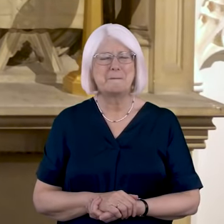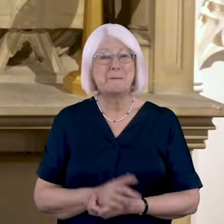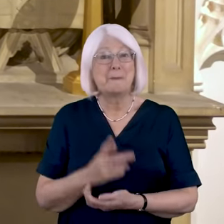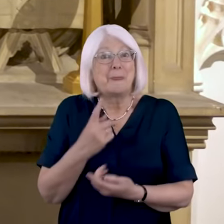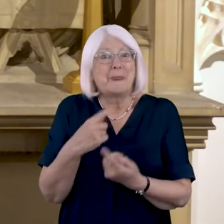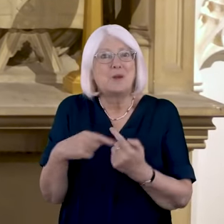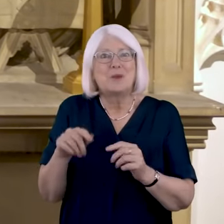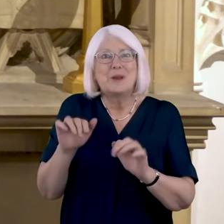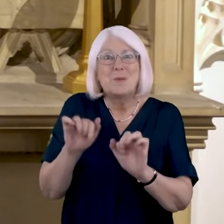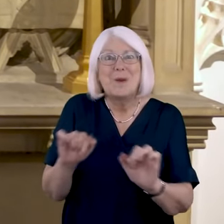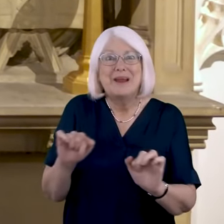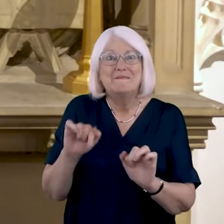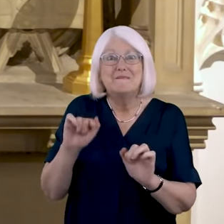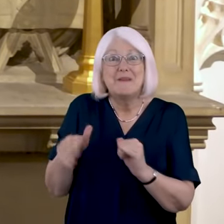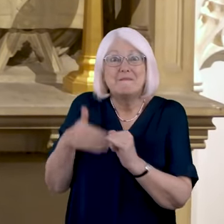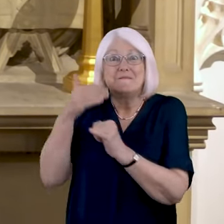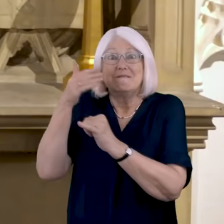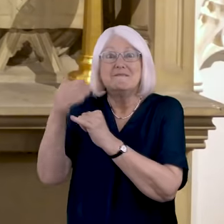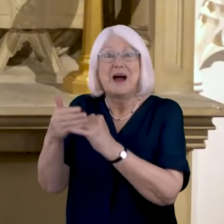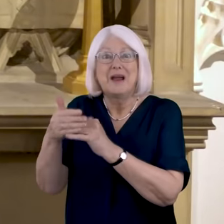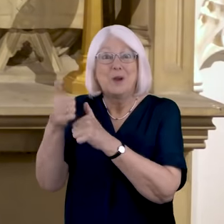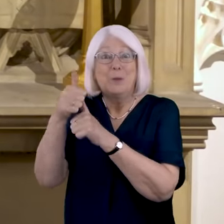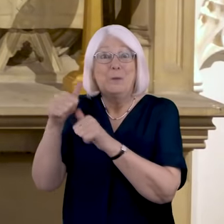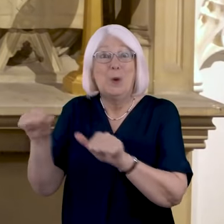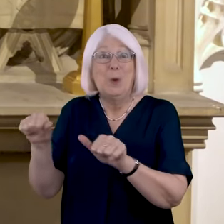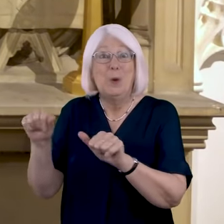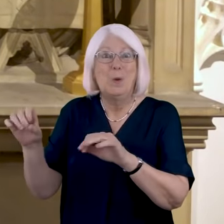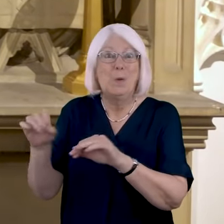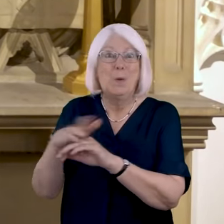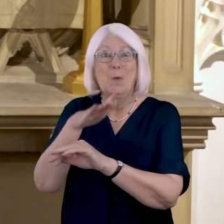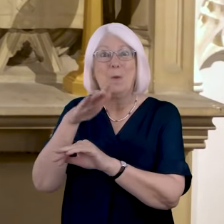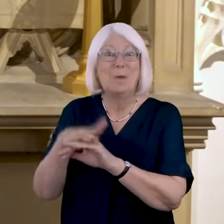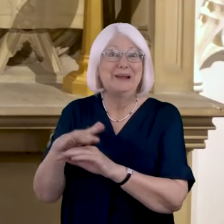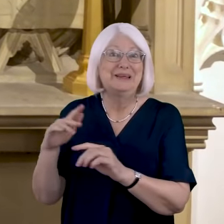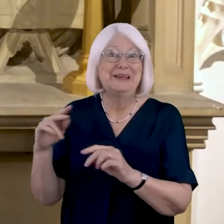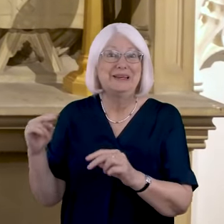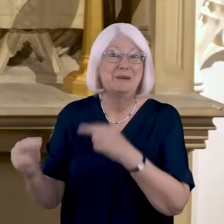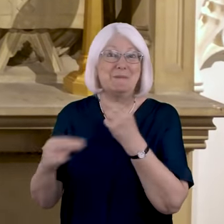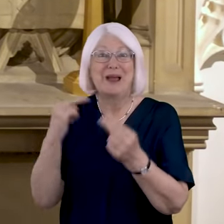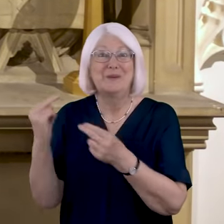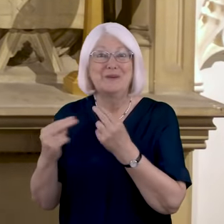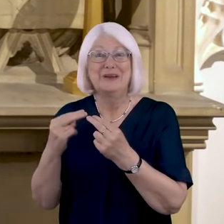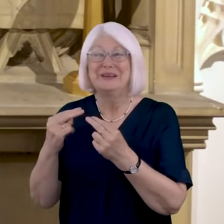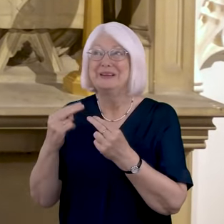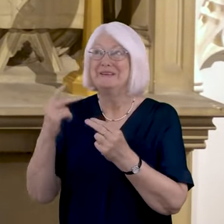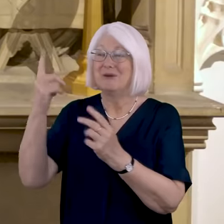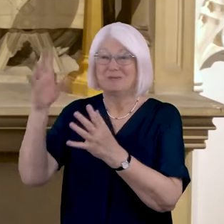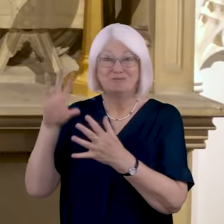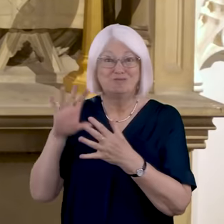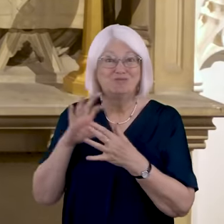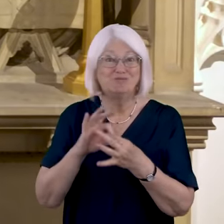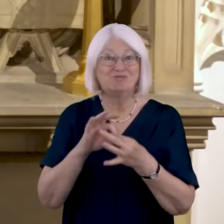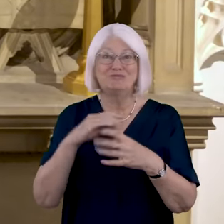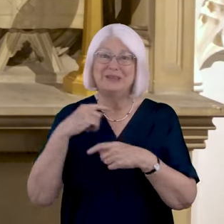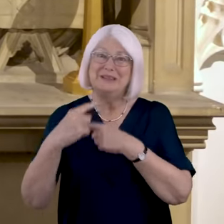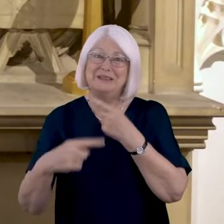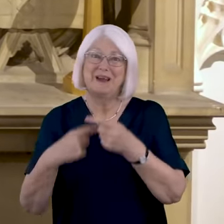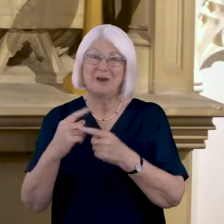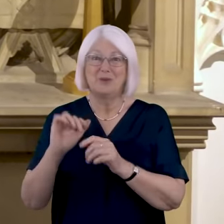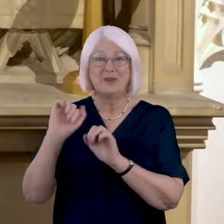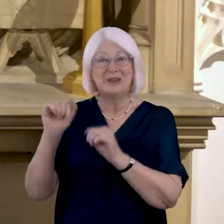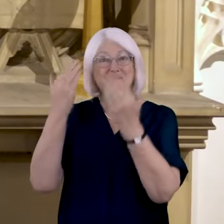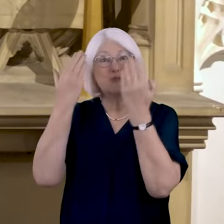We eagerly await the final wedding banquet when Christ returns to eternally unite with his bride, the